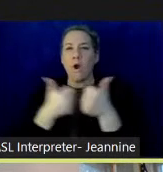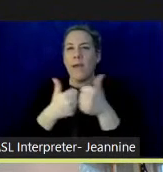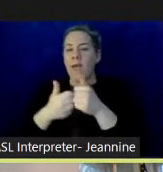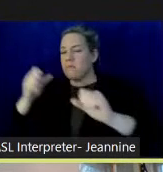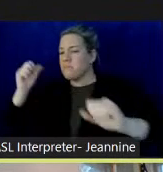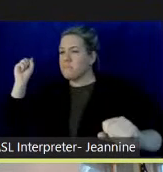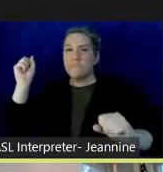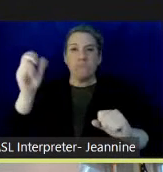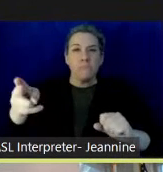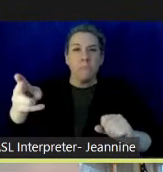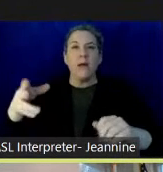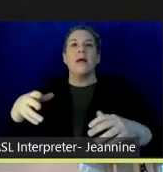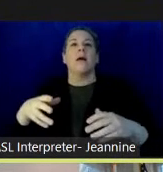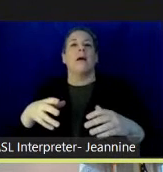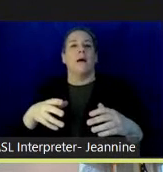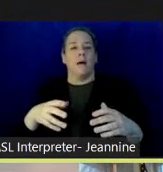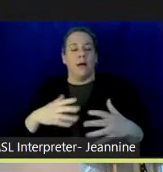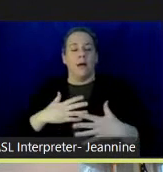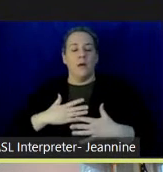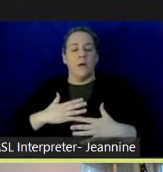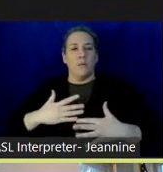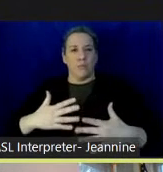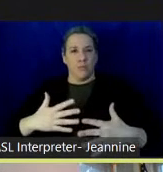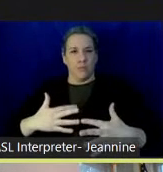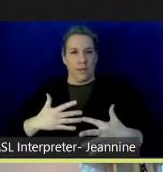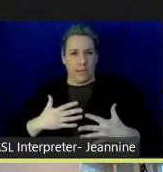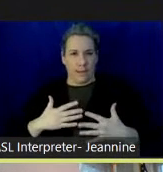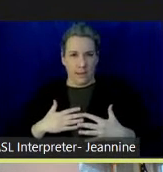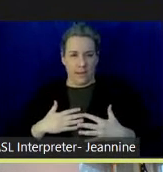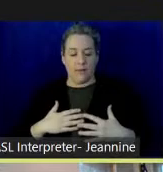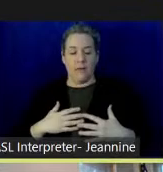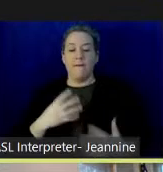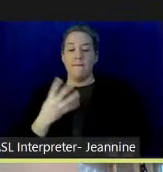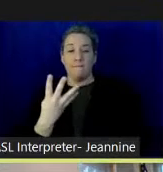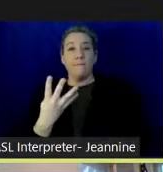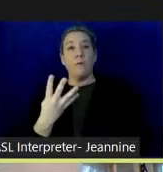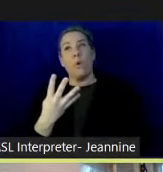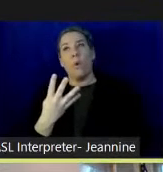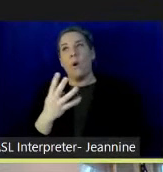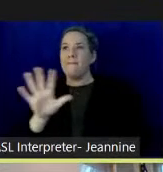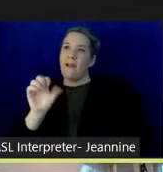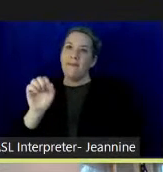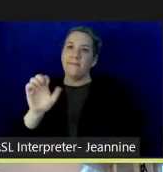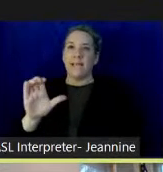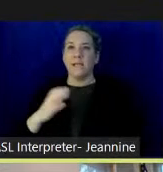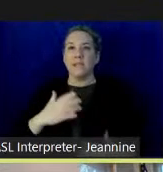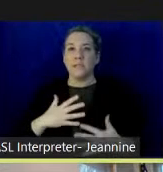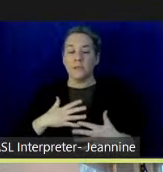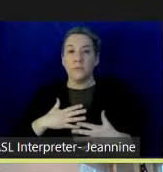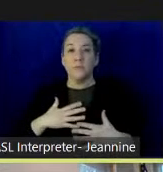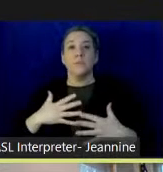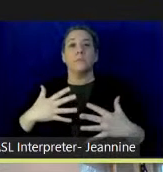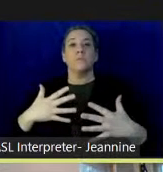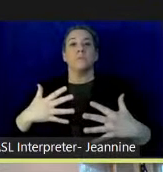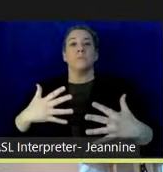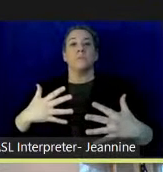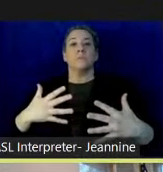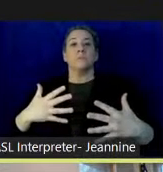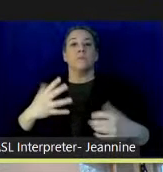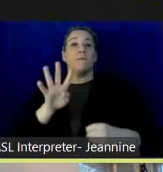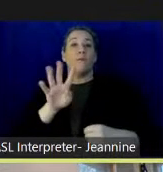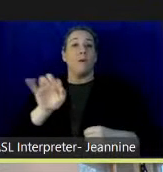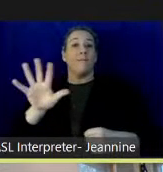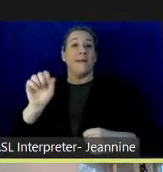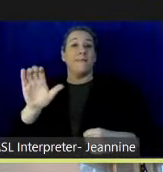rhythmic breathing pattern, meaning they're taking about 4 to 5 seconds of breath in, they're holding it for about 4 to 5 seconds, and they're releasing it for about 4 to